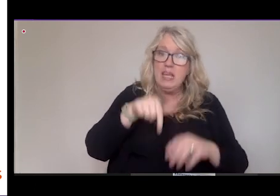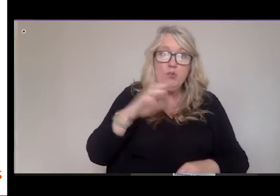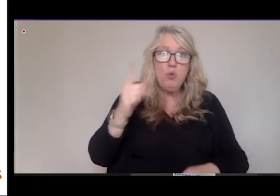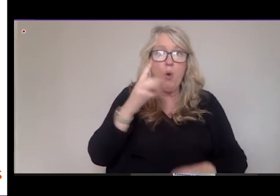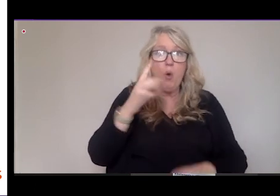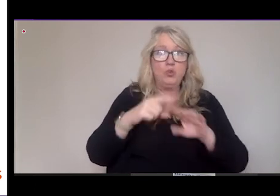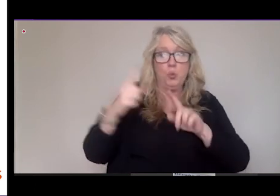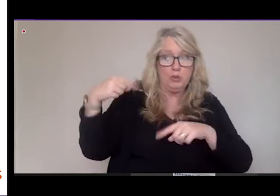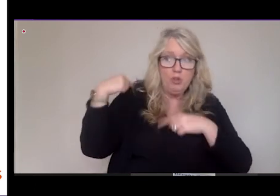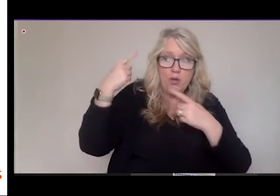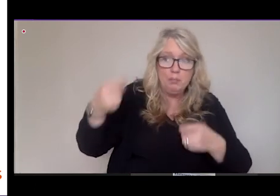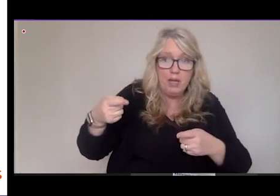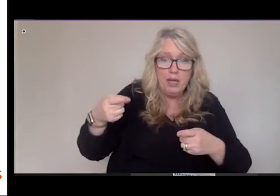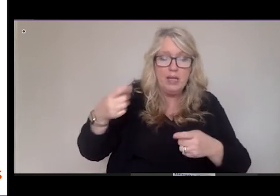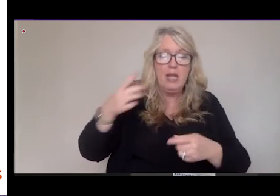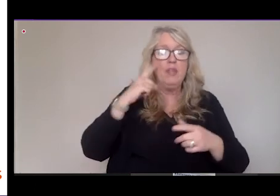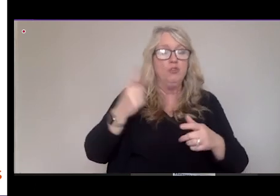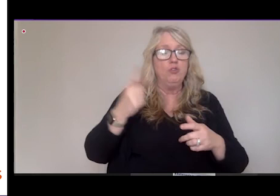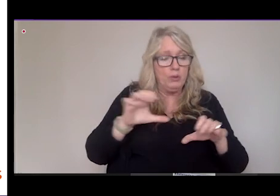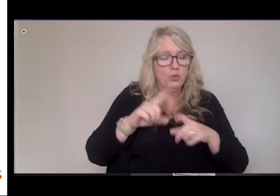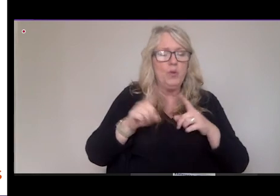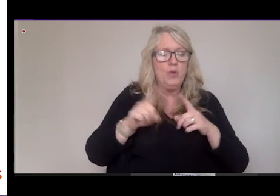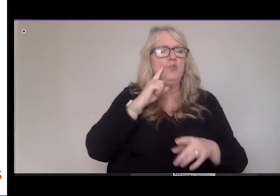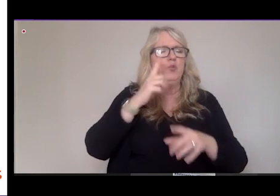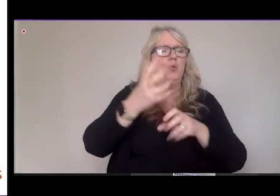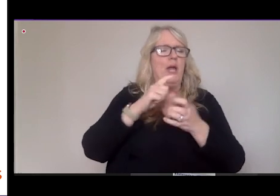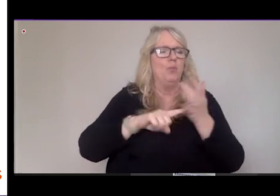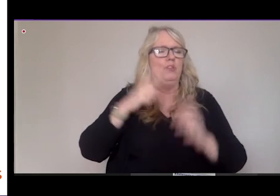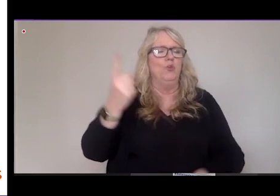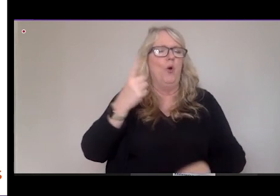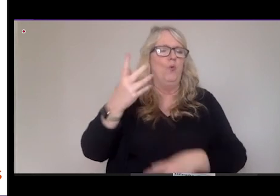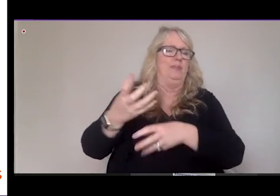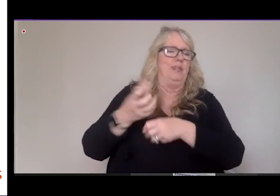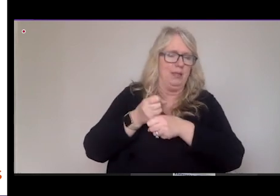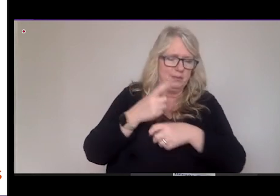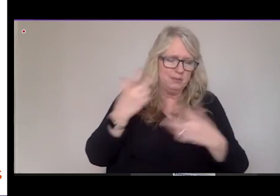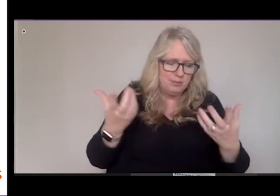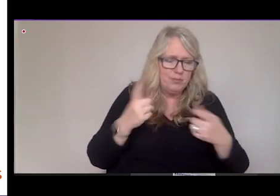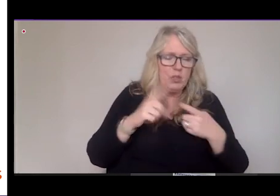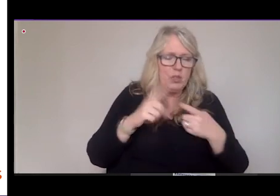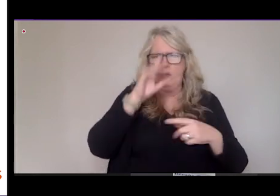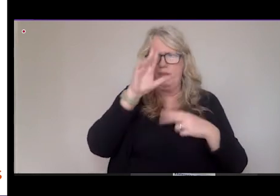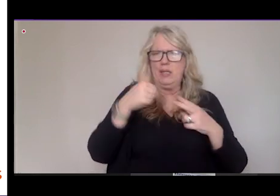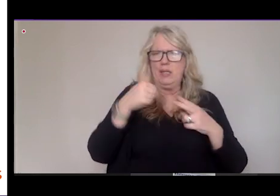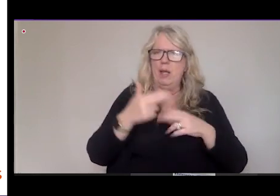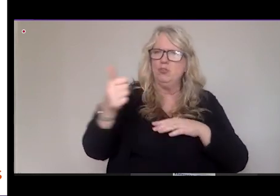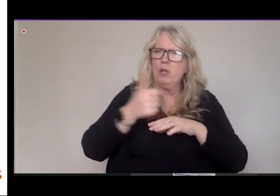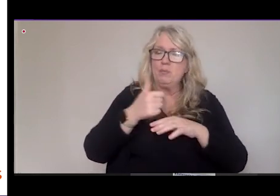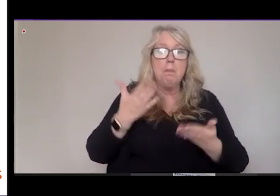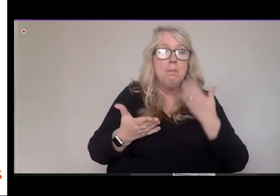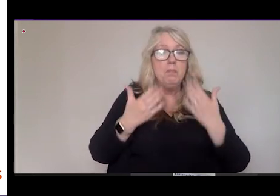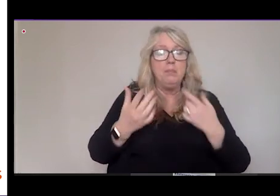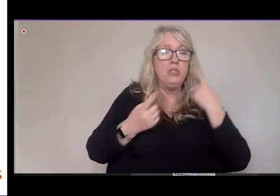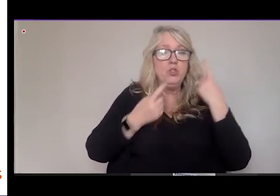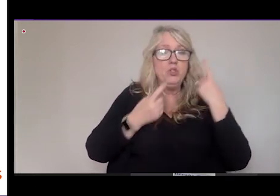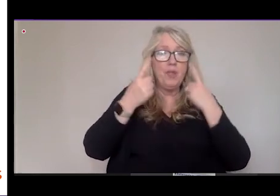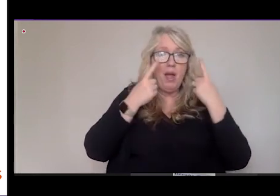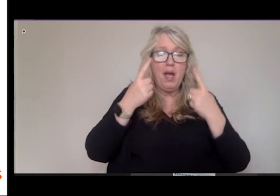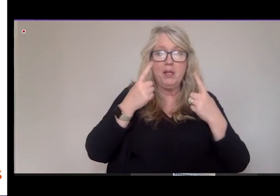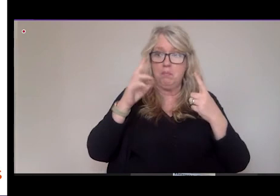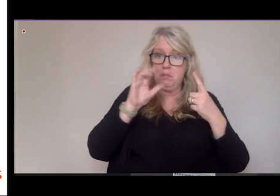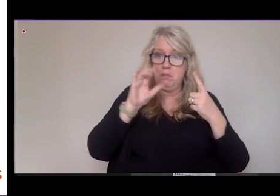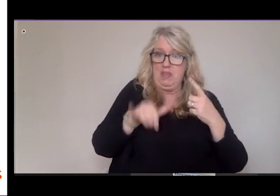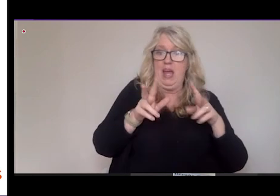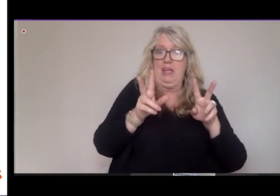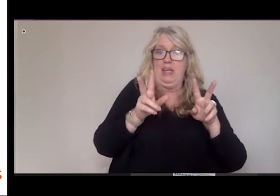what you've always done, you'll always get what you've always got. And so thinking about transportation, maybe you've thought about it.